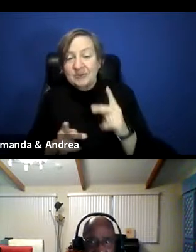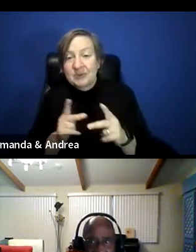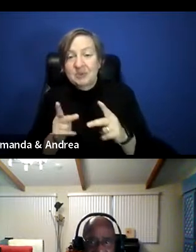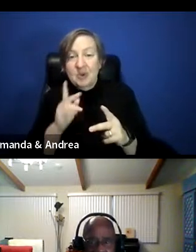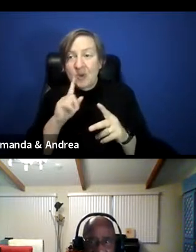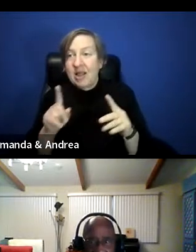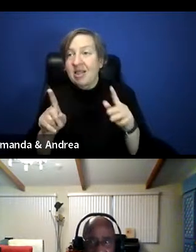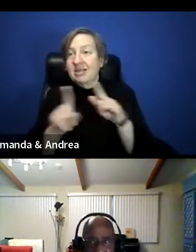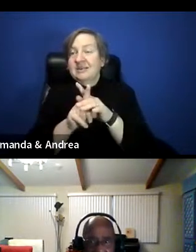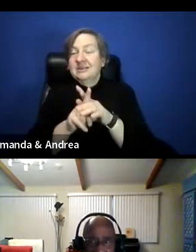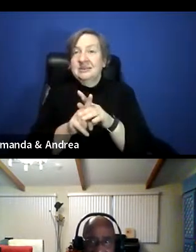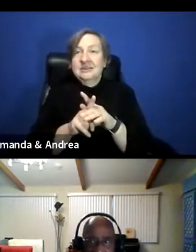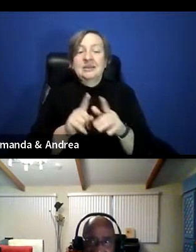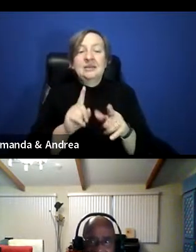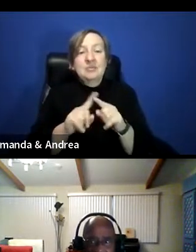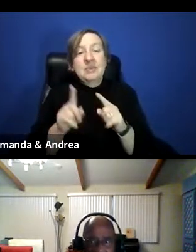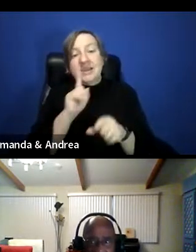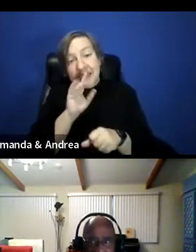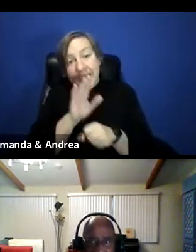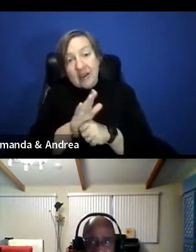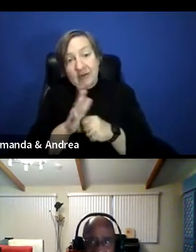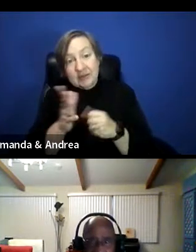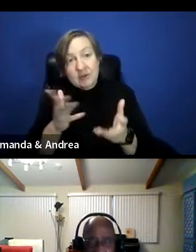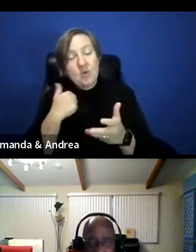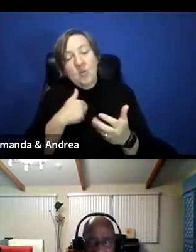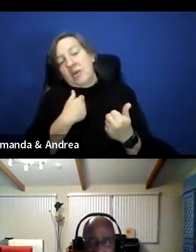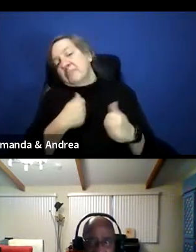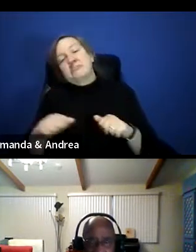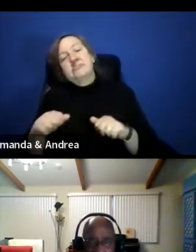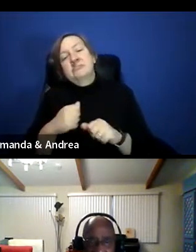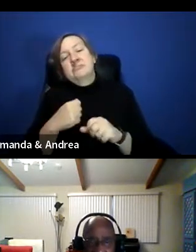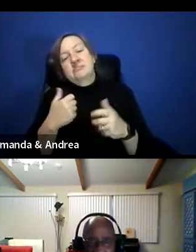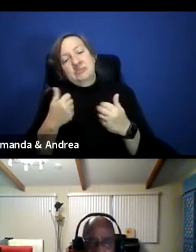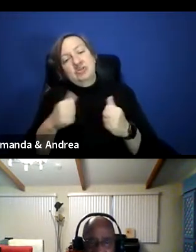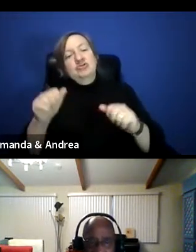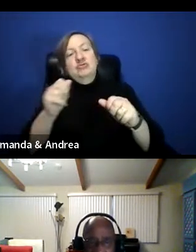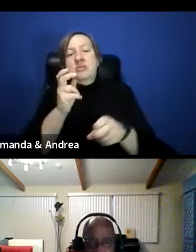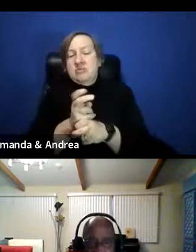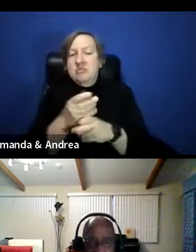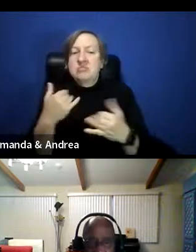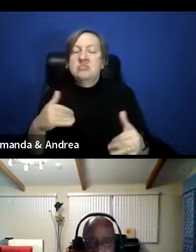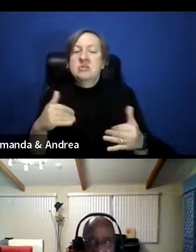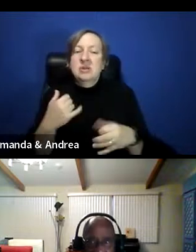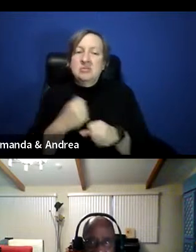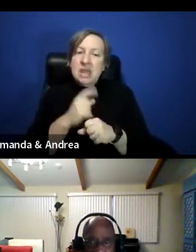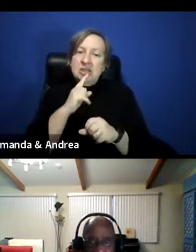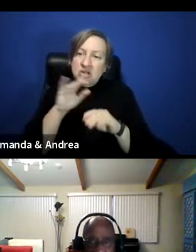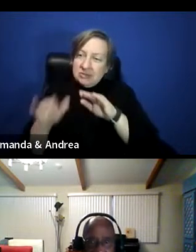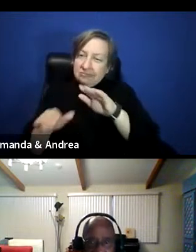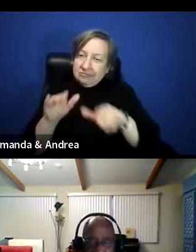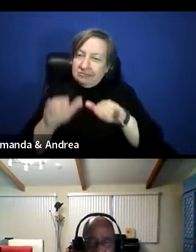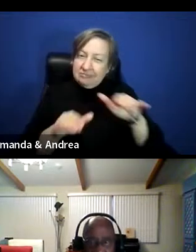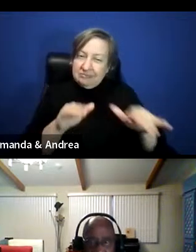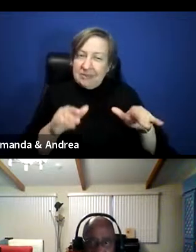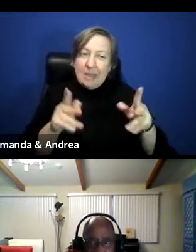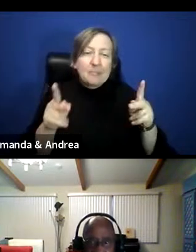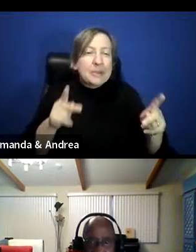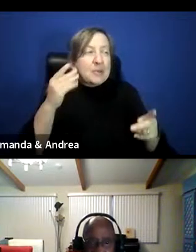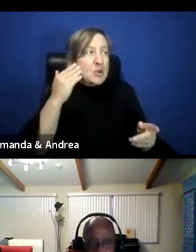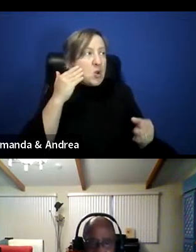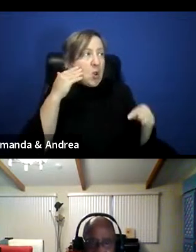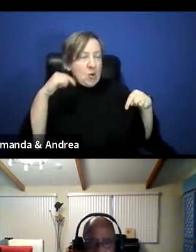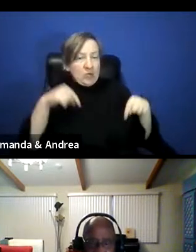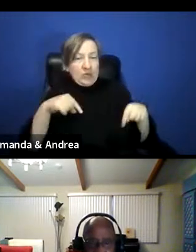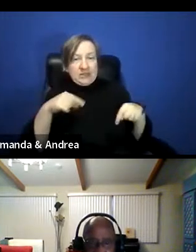I can guarantee you is that we have made great efforts to make sure those voices know about